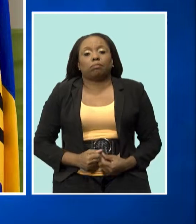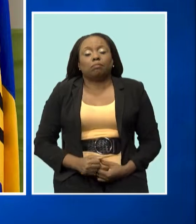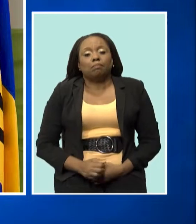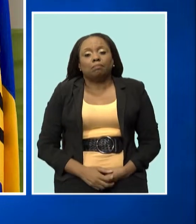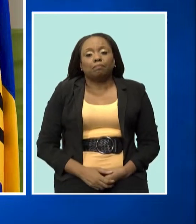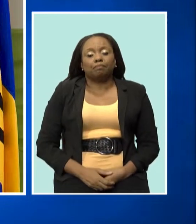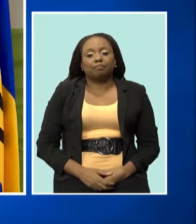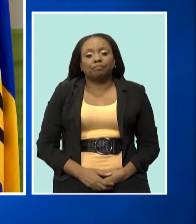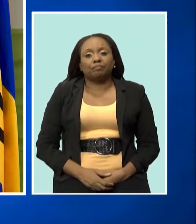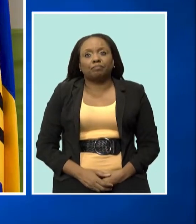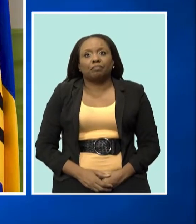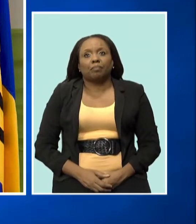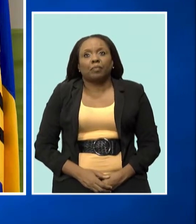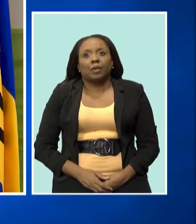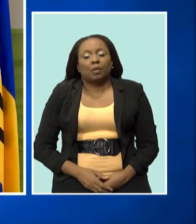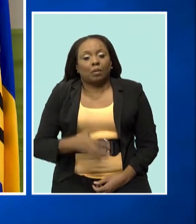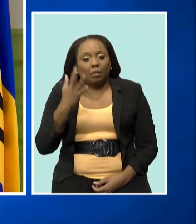to be popular.